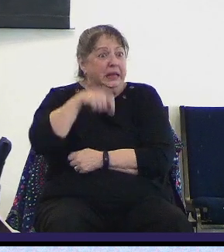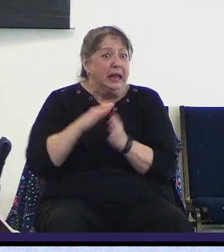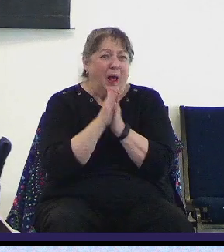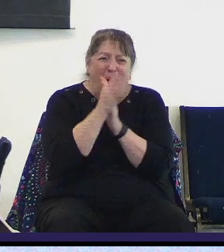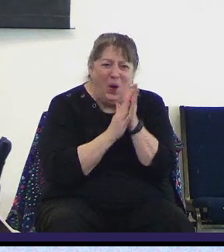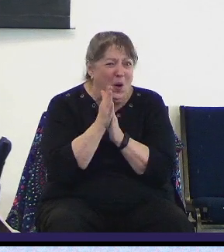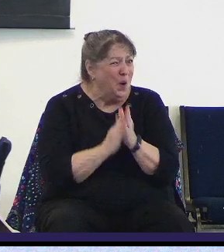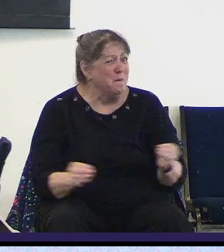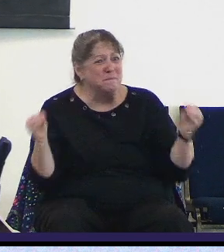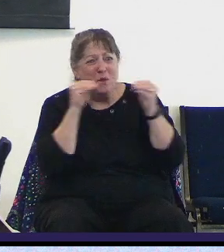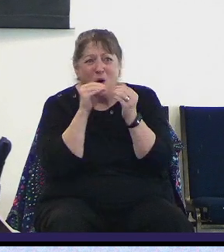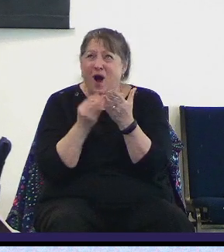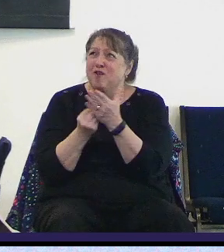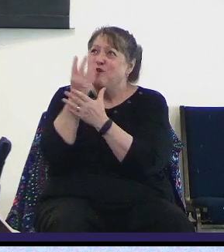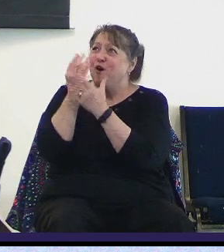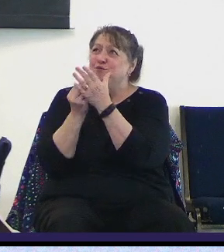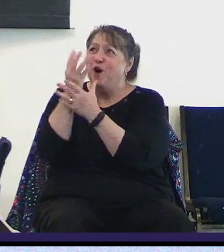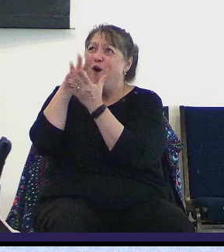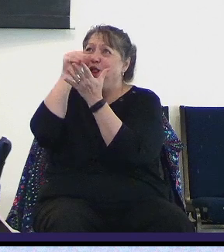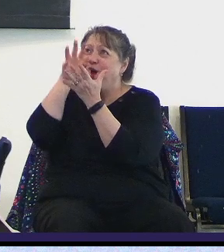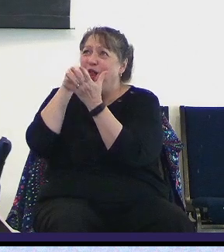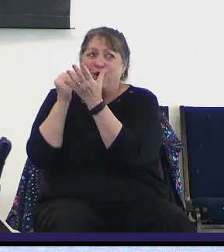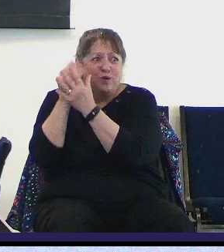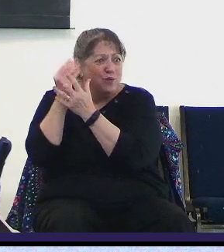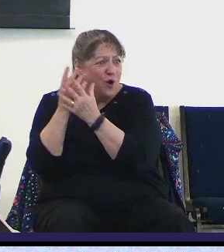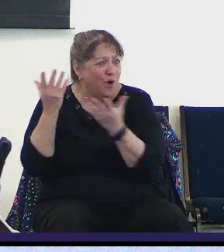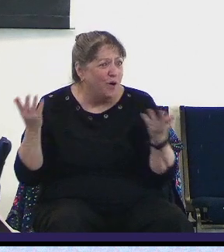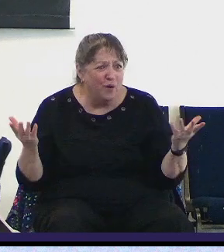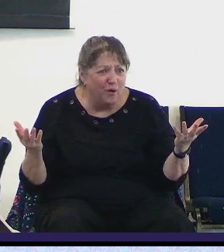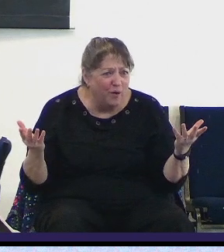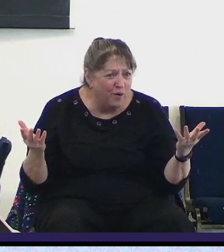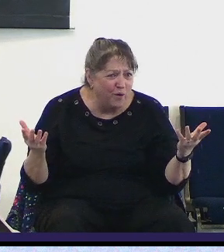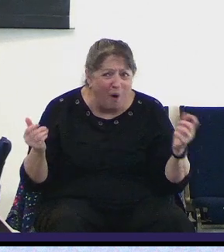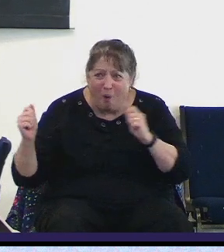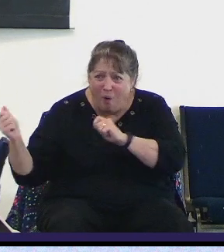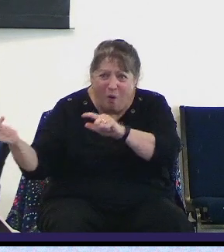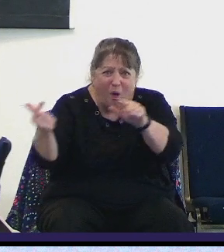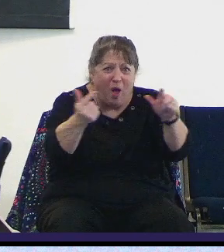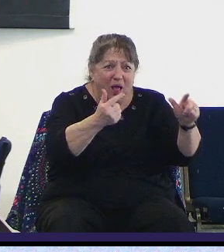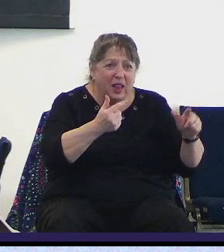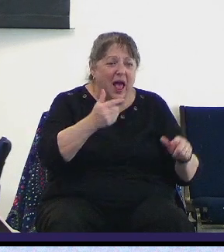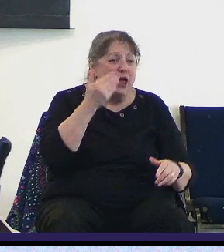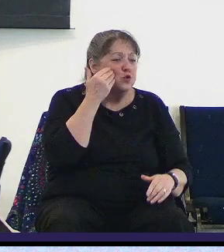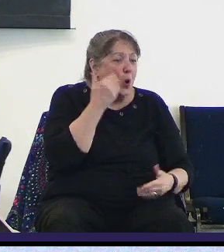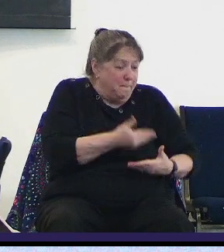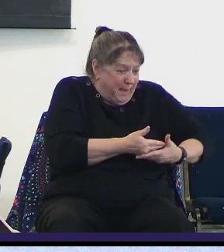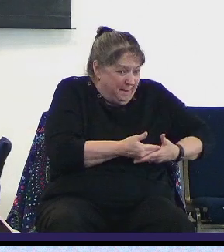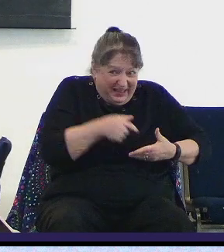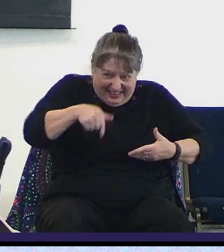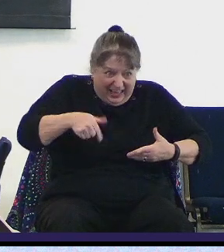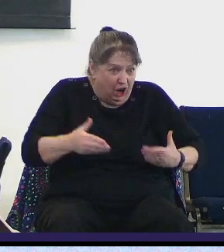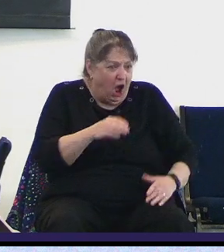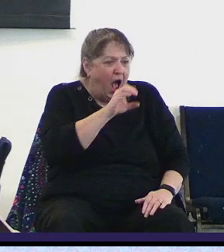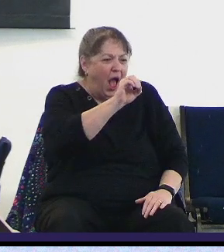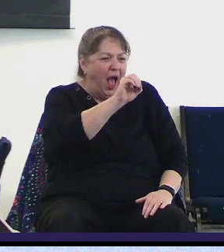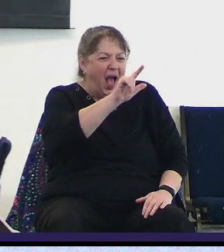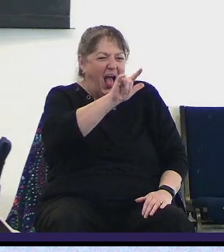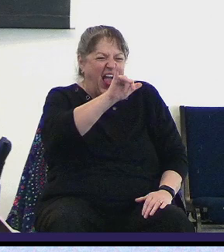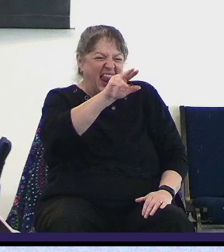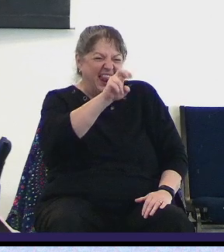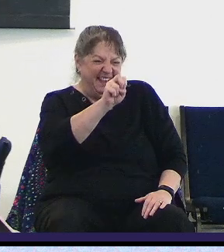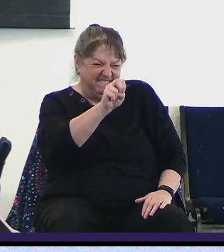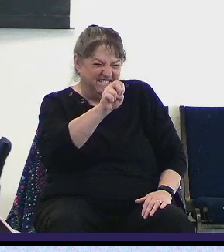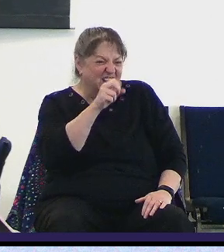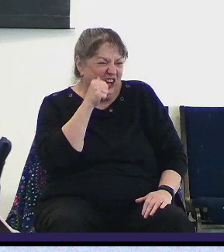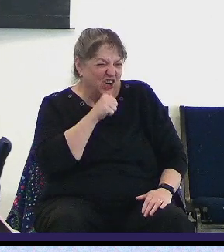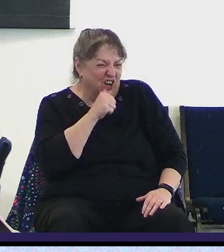the footsteps of Jesus. Olive is running around. You saw her the other day. Olive is running around already. That's so fast, right? And, you know, these